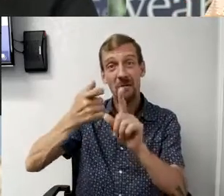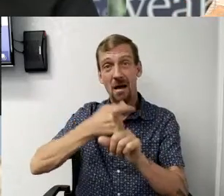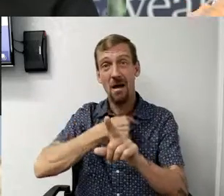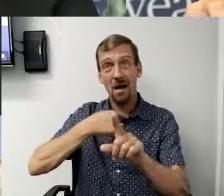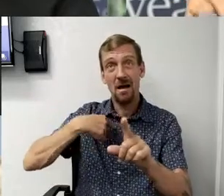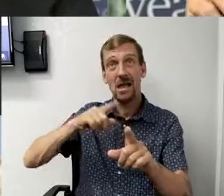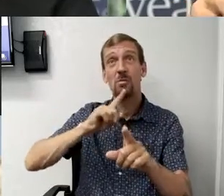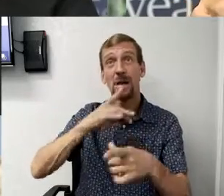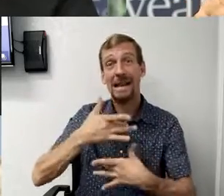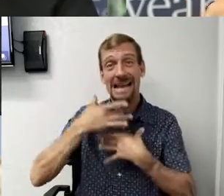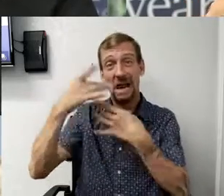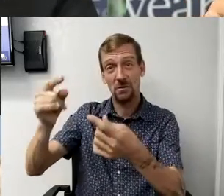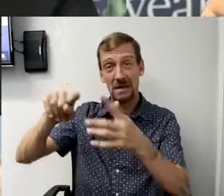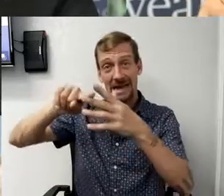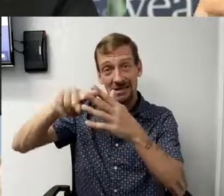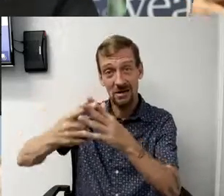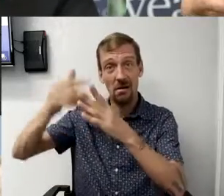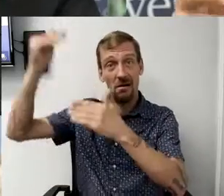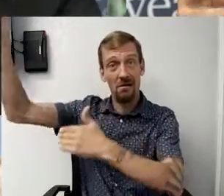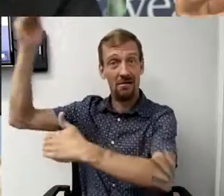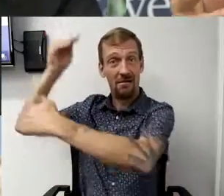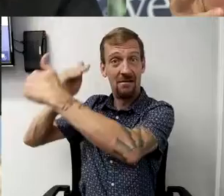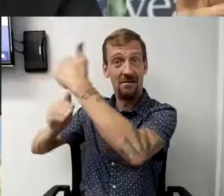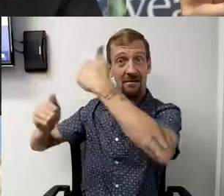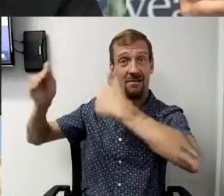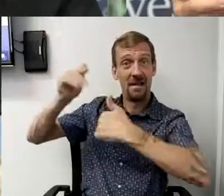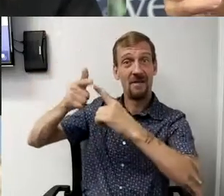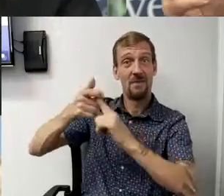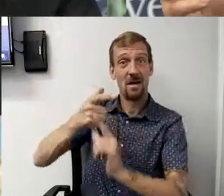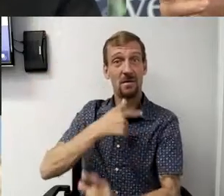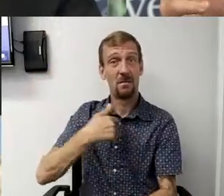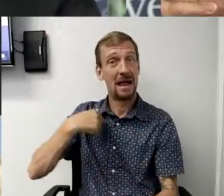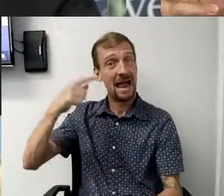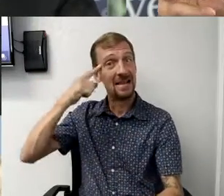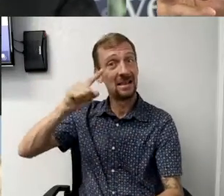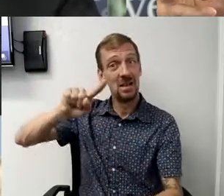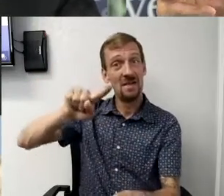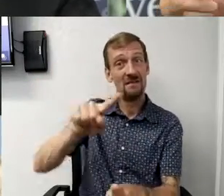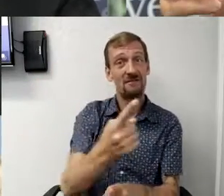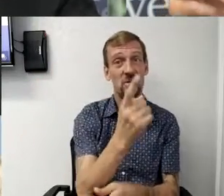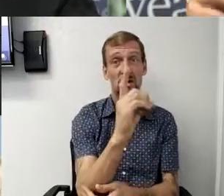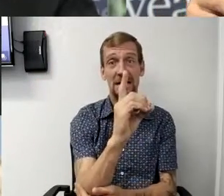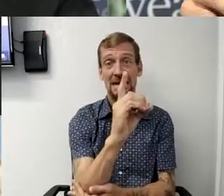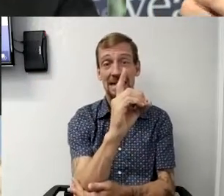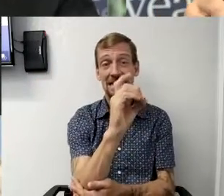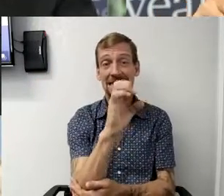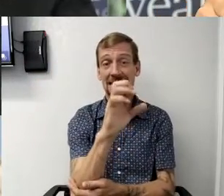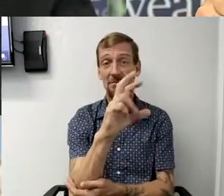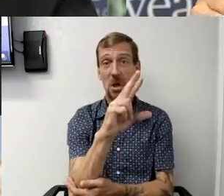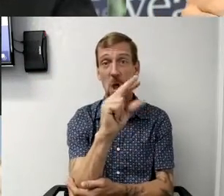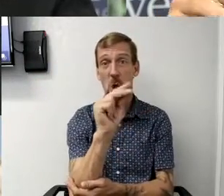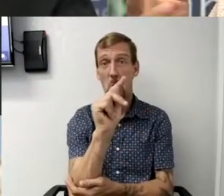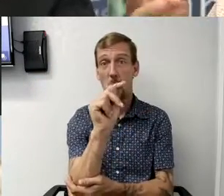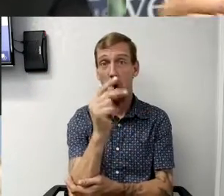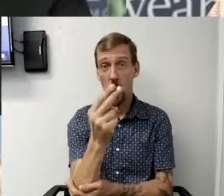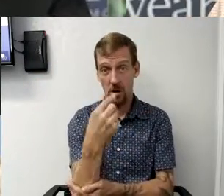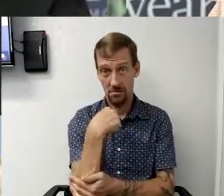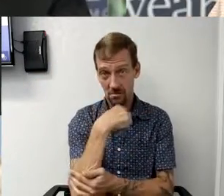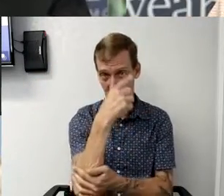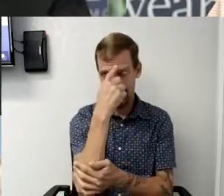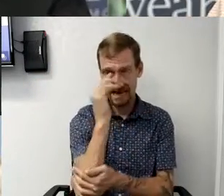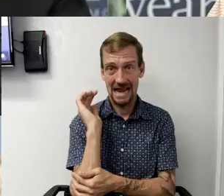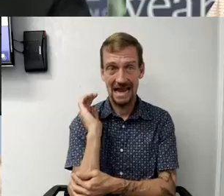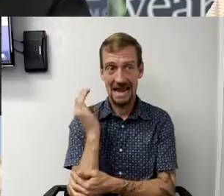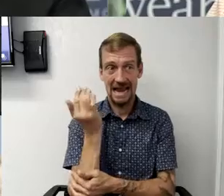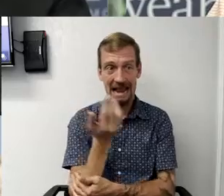mean, Yeah. I believe the first official reported case was like December 30th, I think, if I remember right. And then our